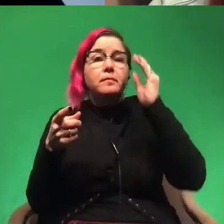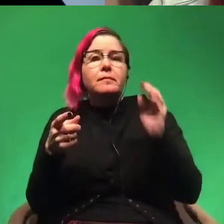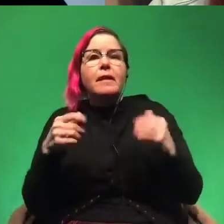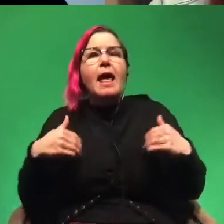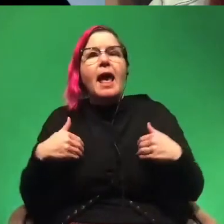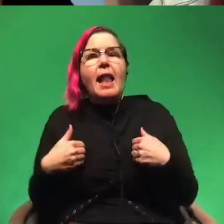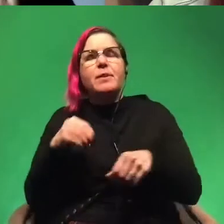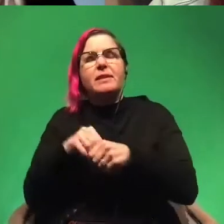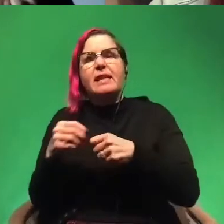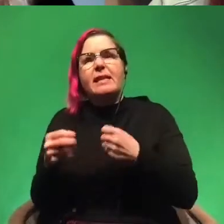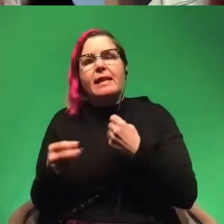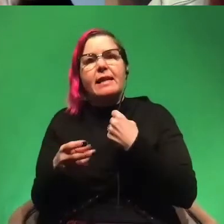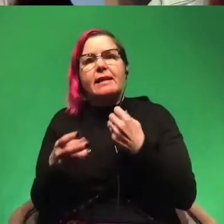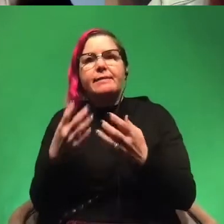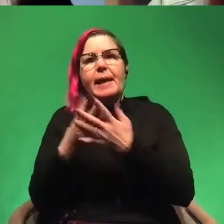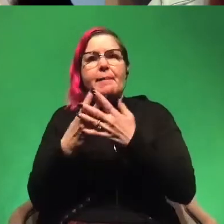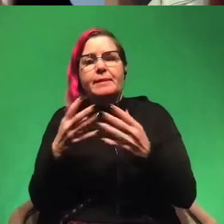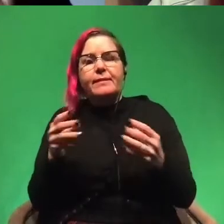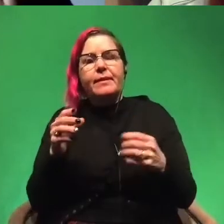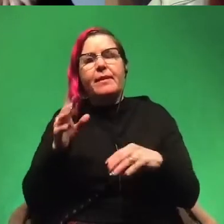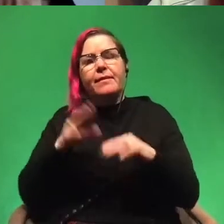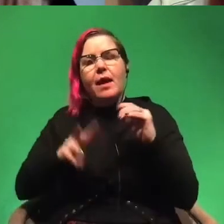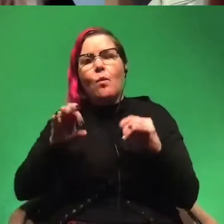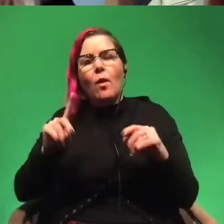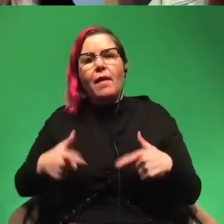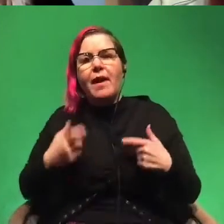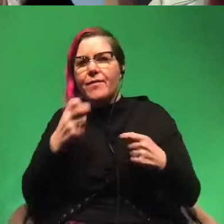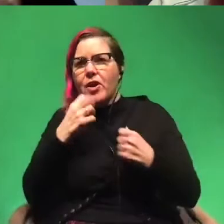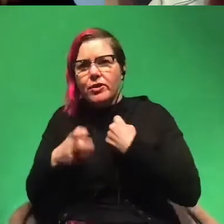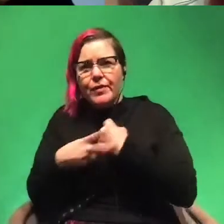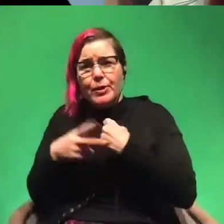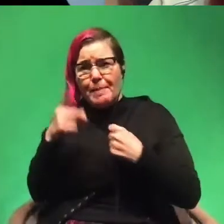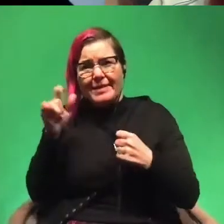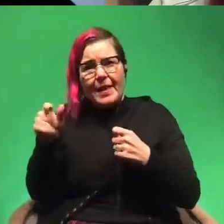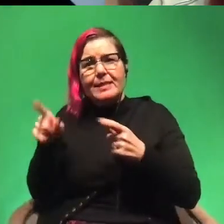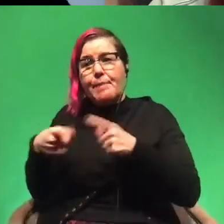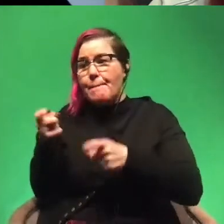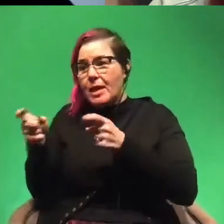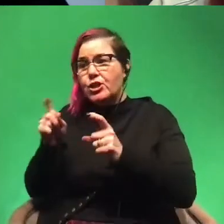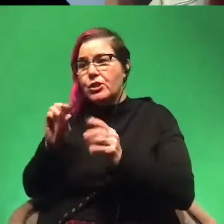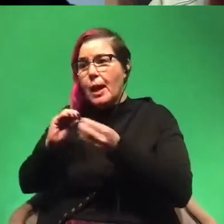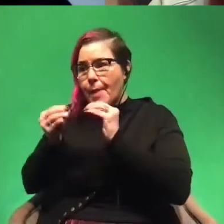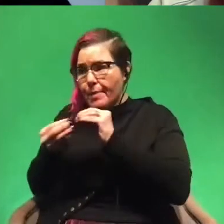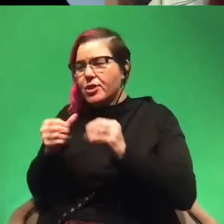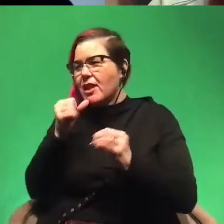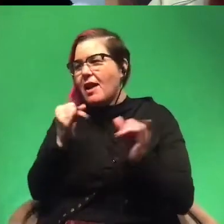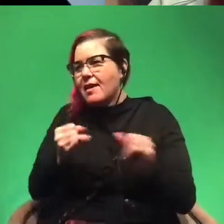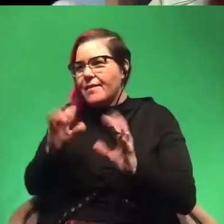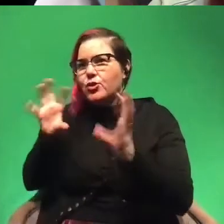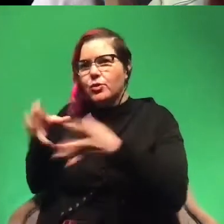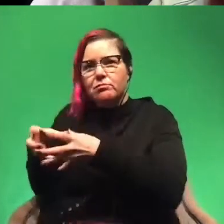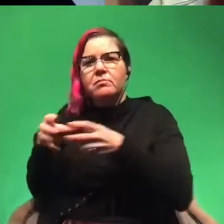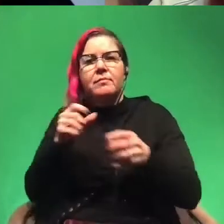animals in captivity than we talk about in wildlife conservation, because wildlife conservation is about managing populations, not individuals. But when it comes